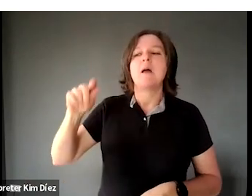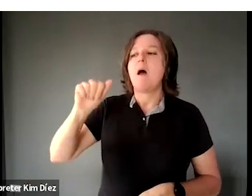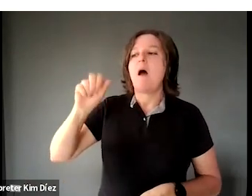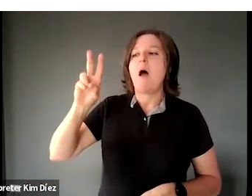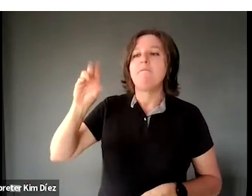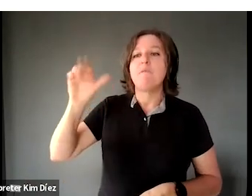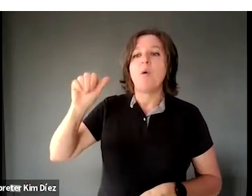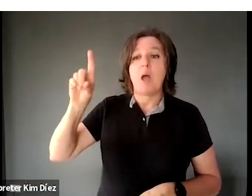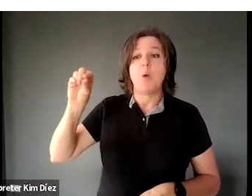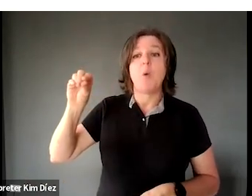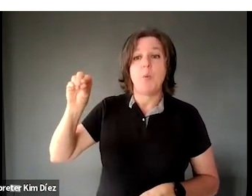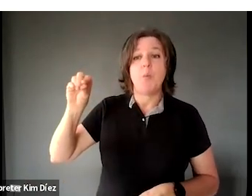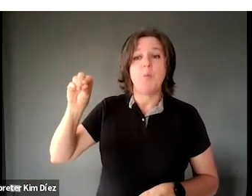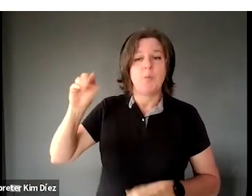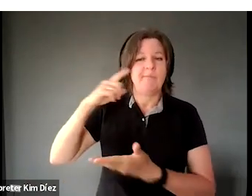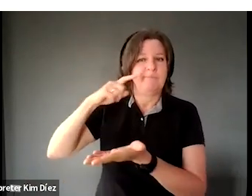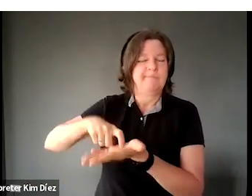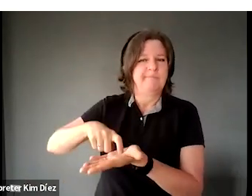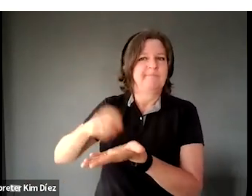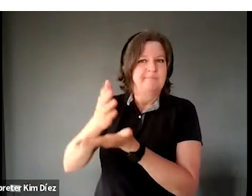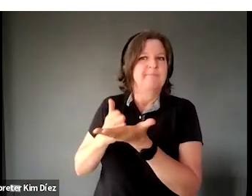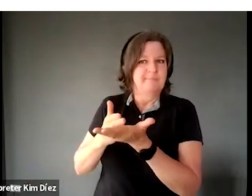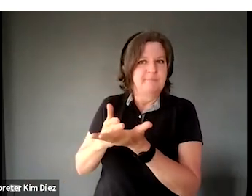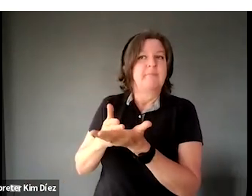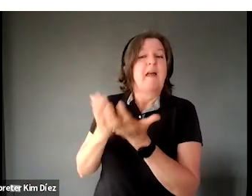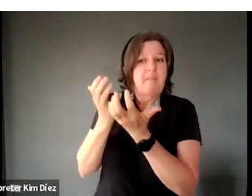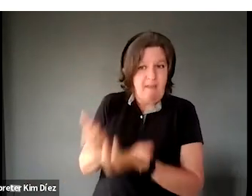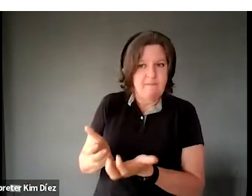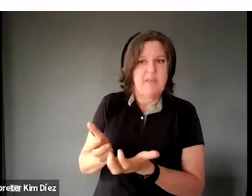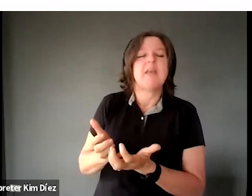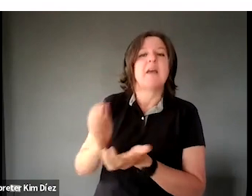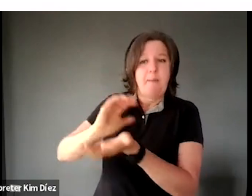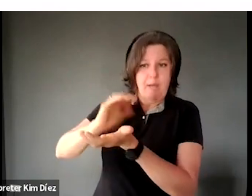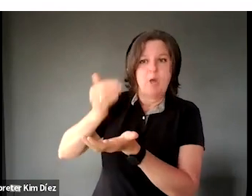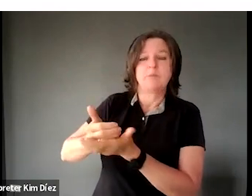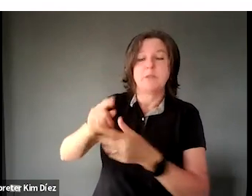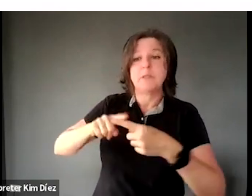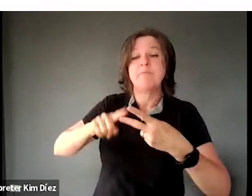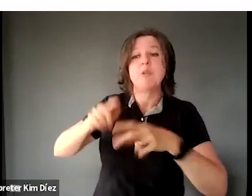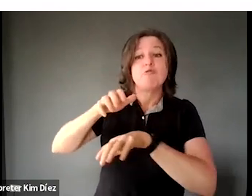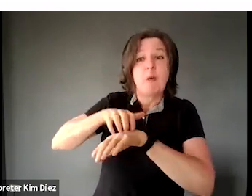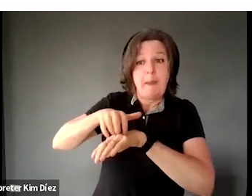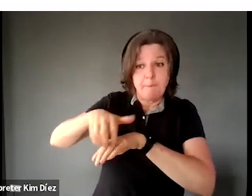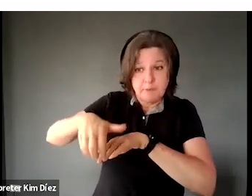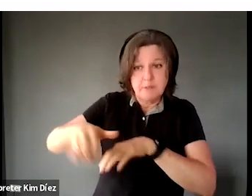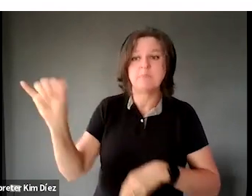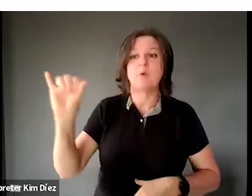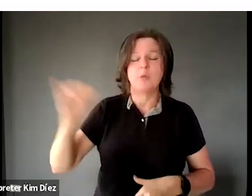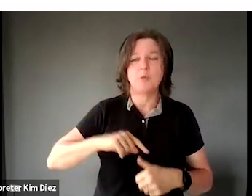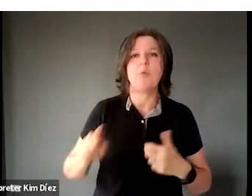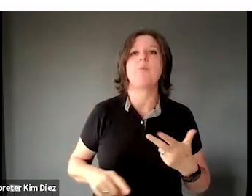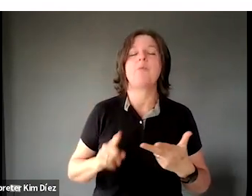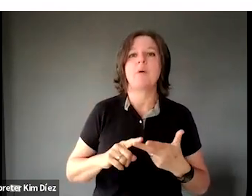For example, avocado, sometimes we have found out that there's also